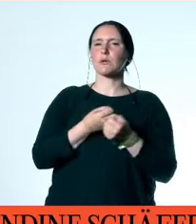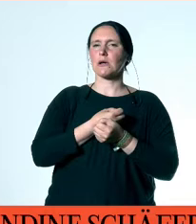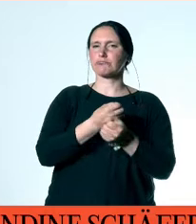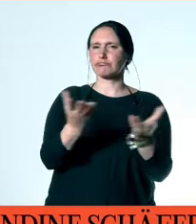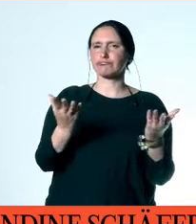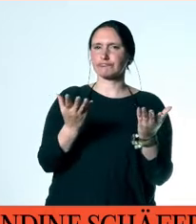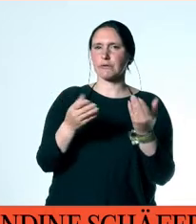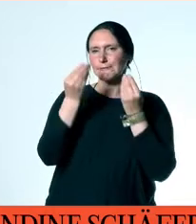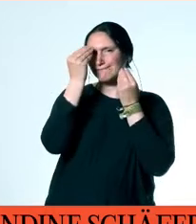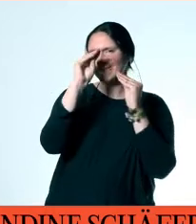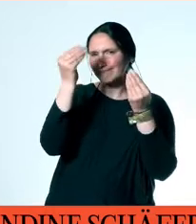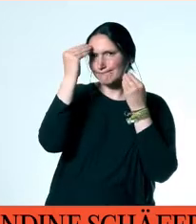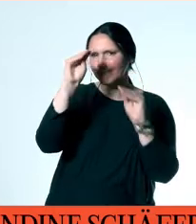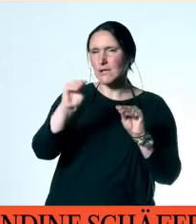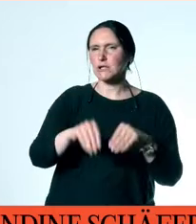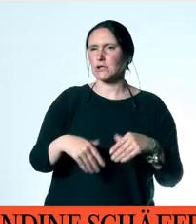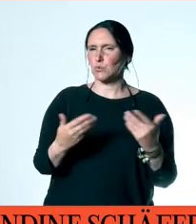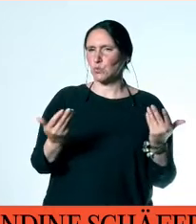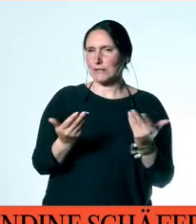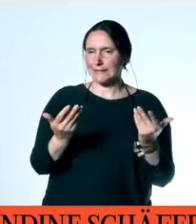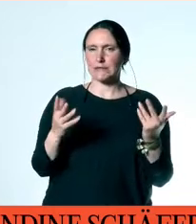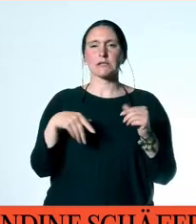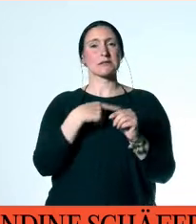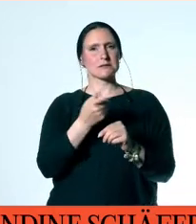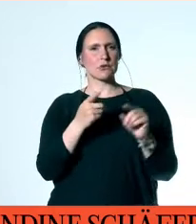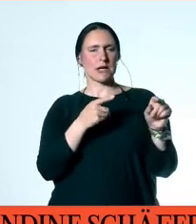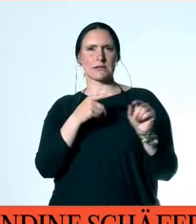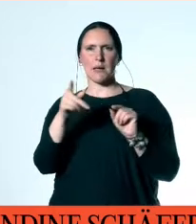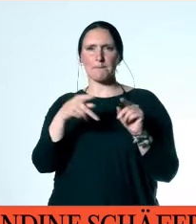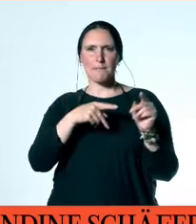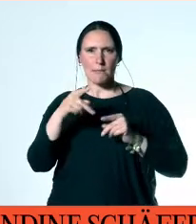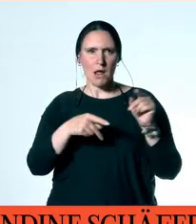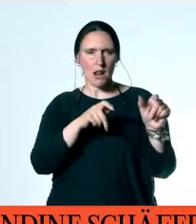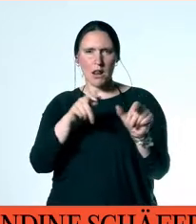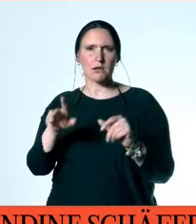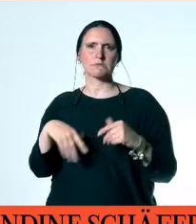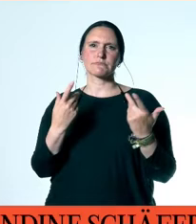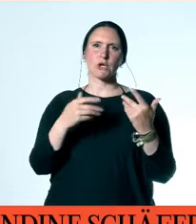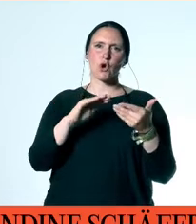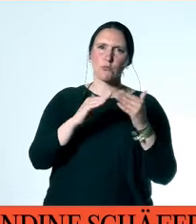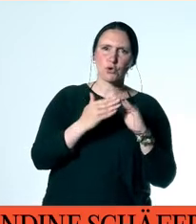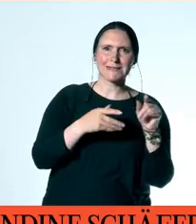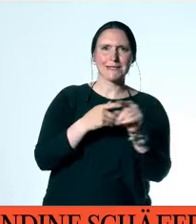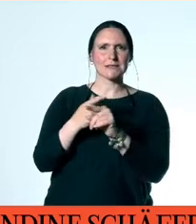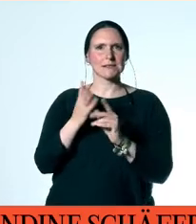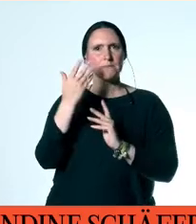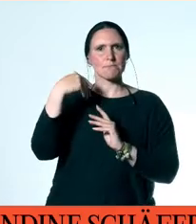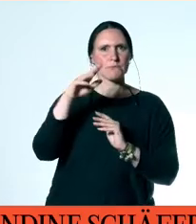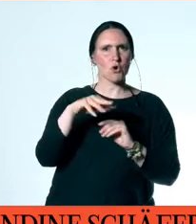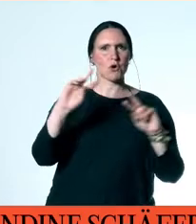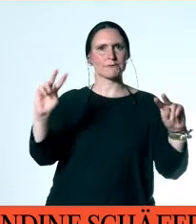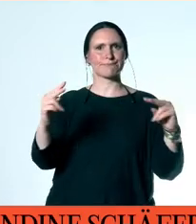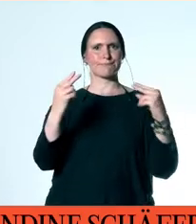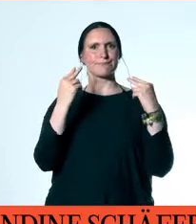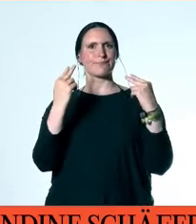eher intentional arbeiten. Being in space with people and being in spaces with communities, our visibility was